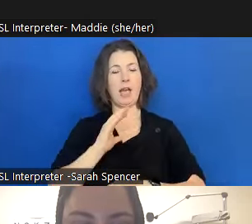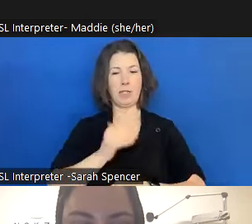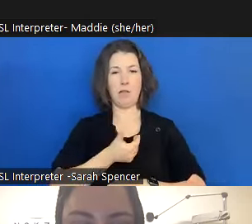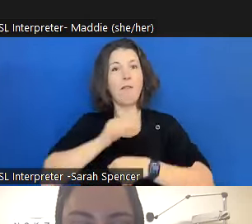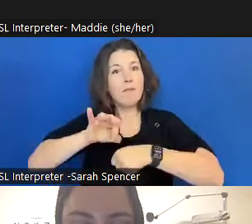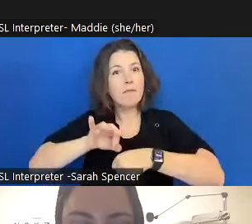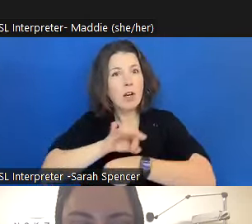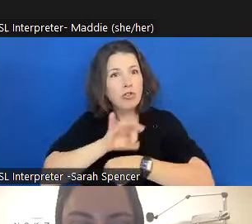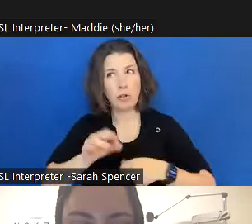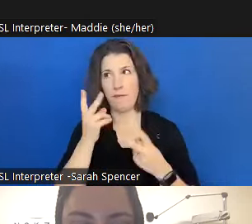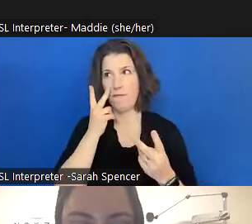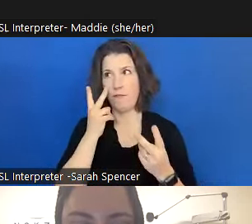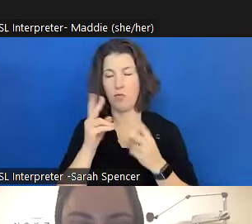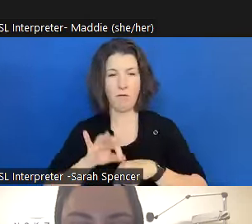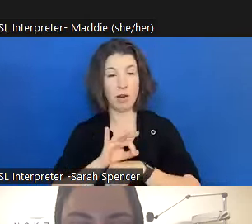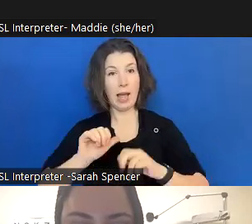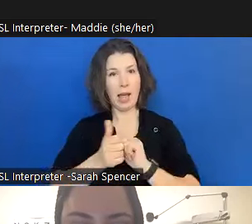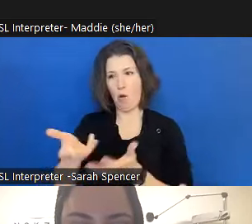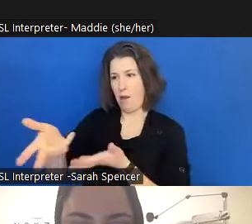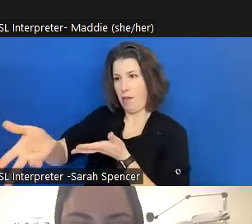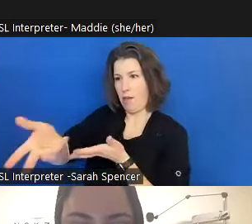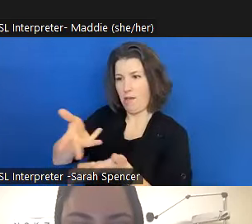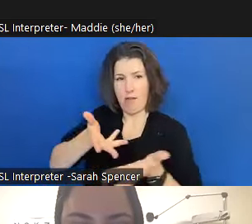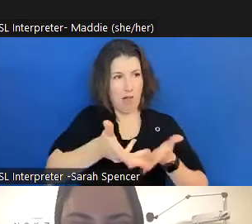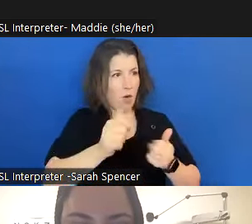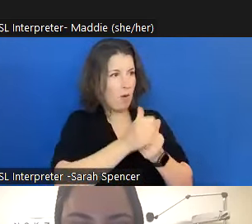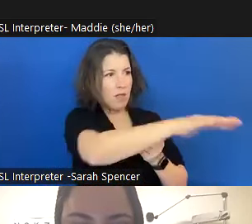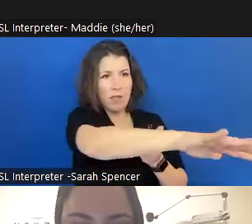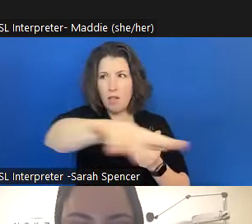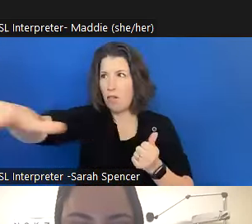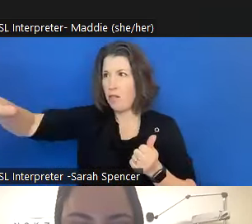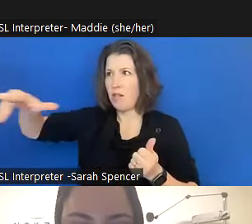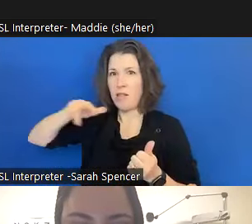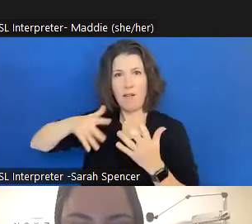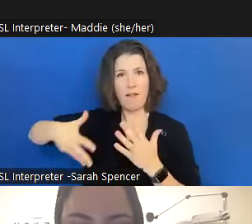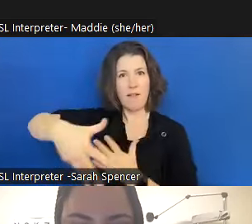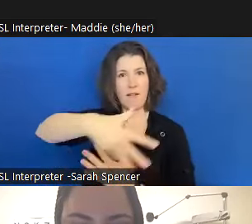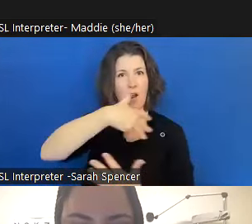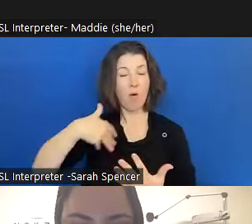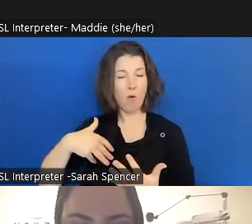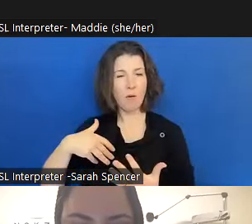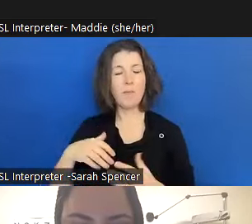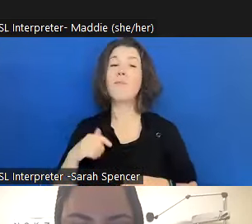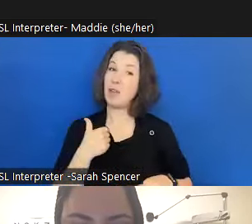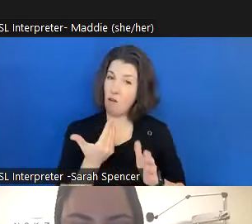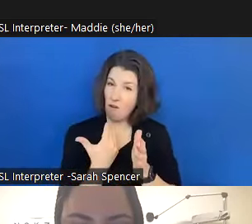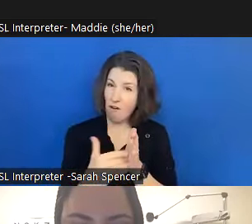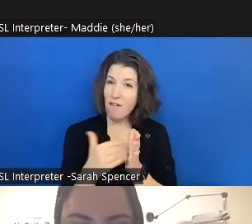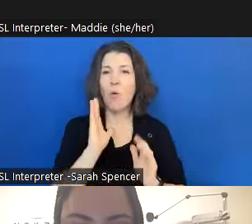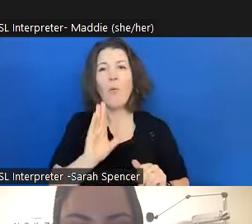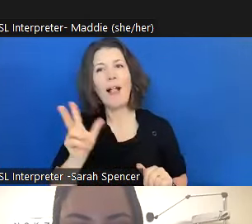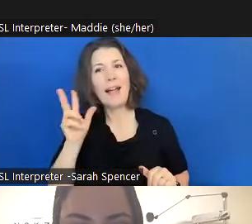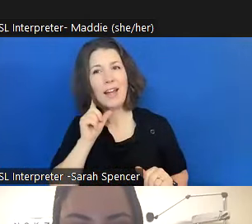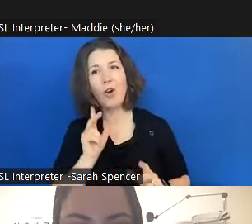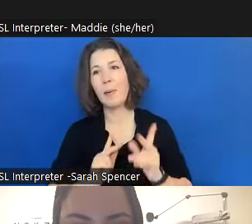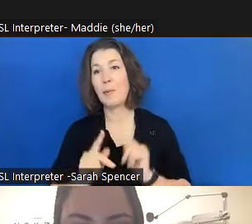function and how we interact with the environment around us. Now, I often hear people say things like, okay, if I take